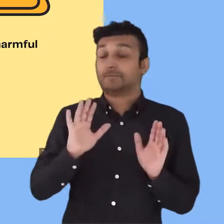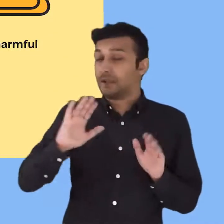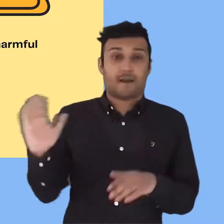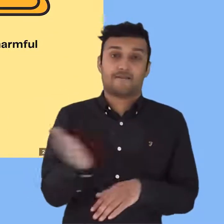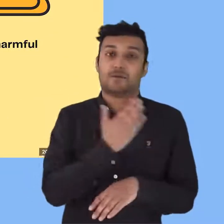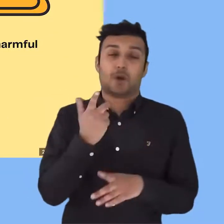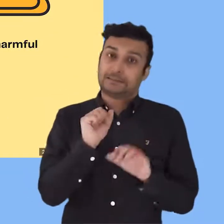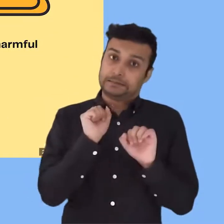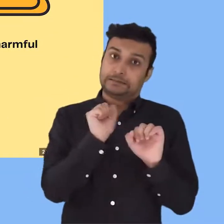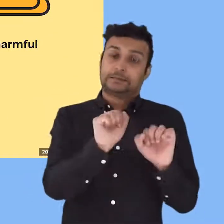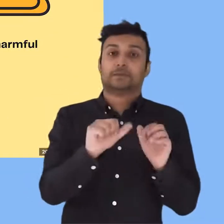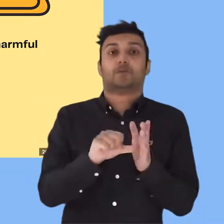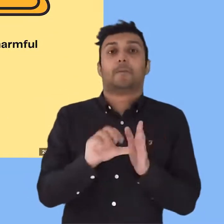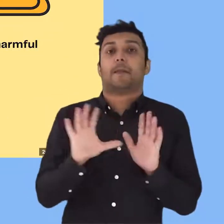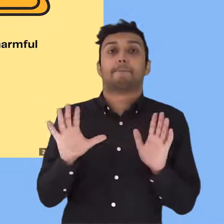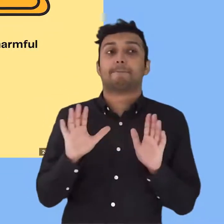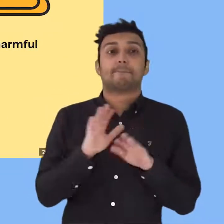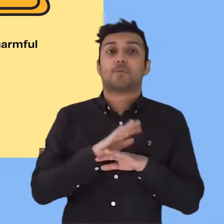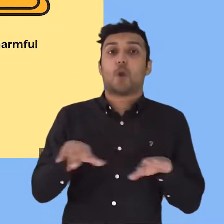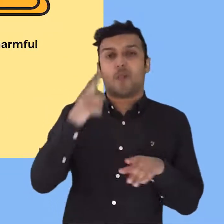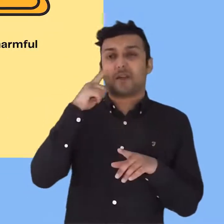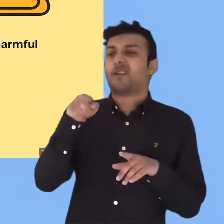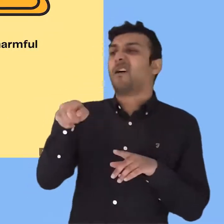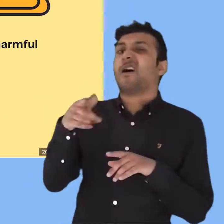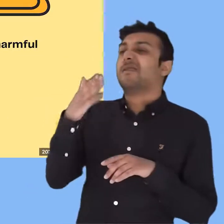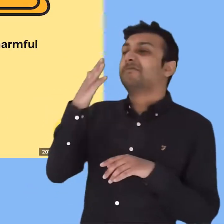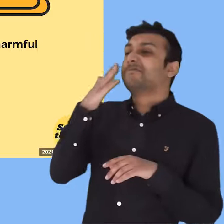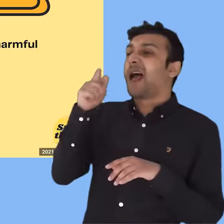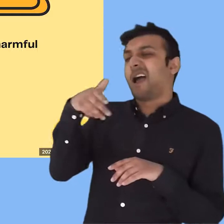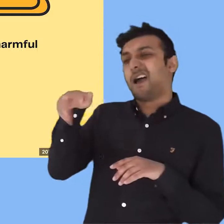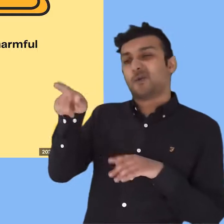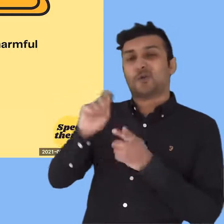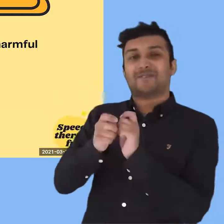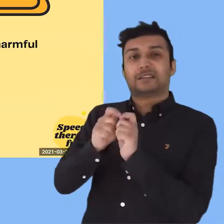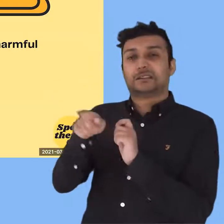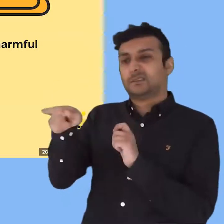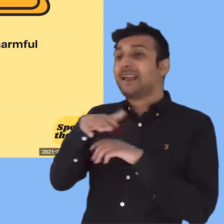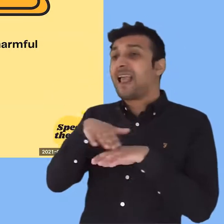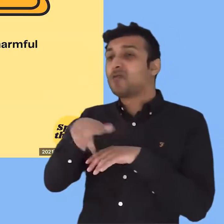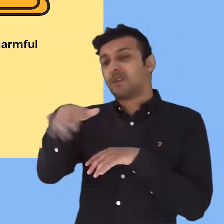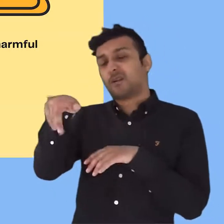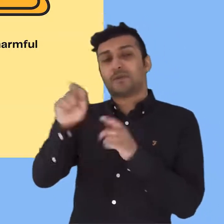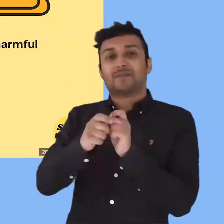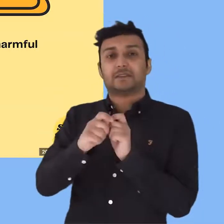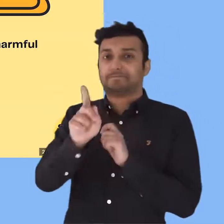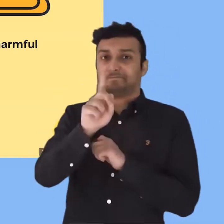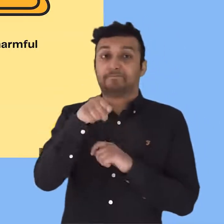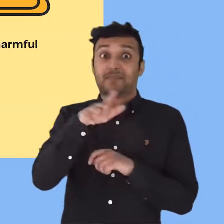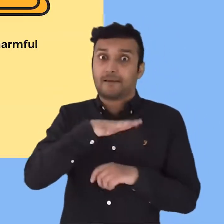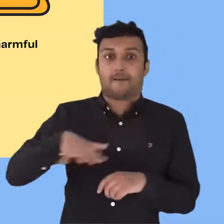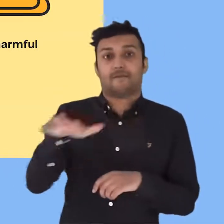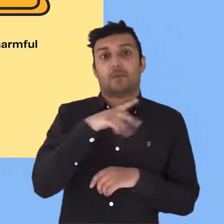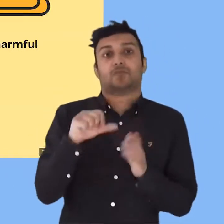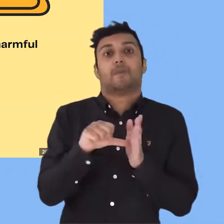I think he said, it's not for Black and people of color to fix. It is everyone's problem, and we all need to